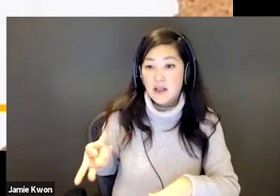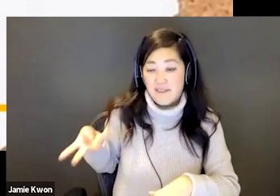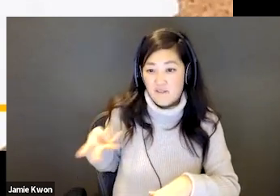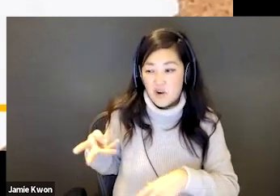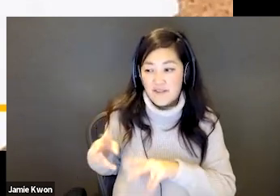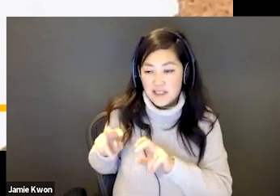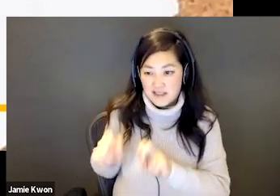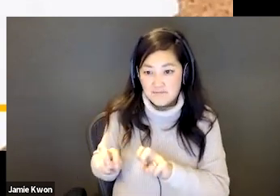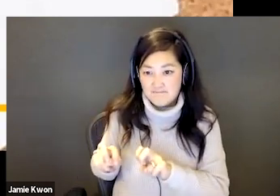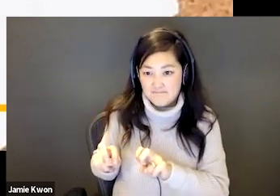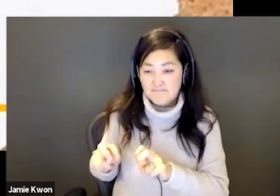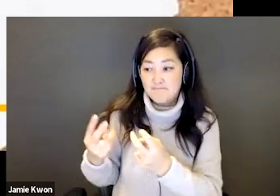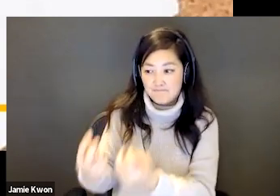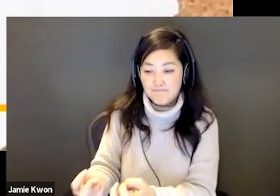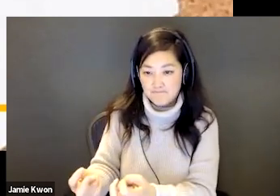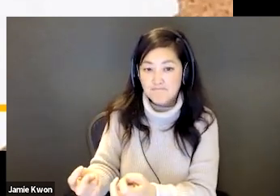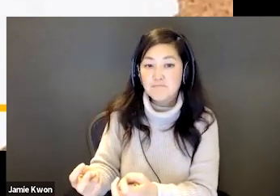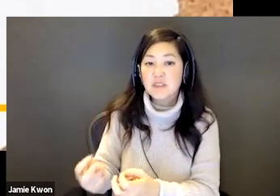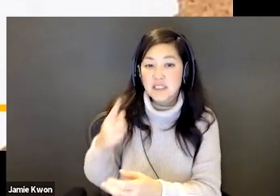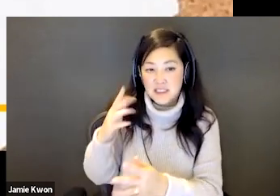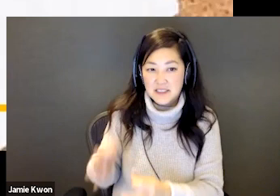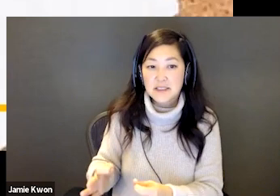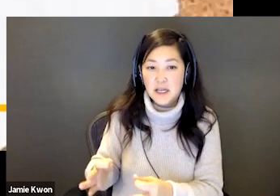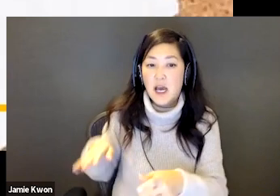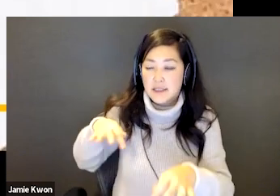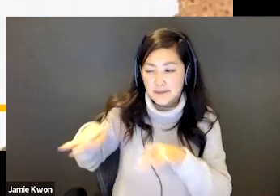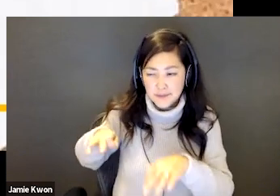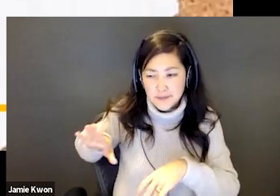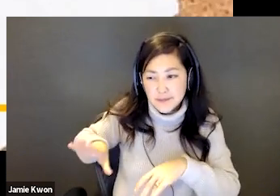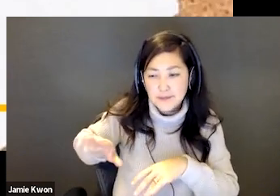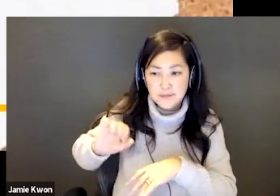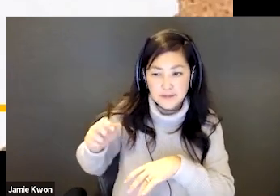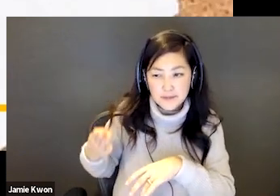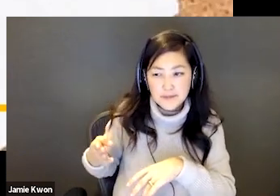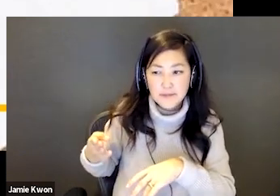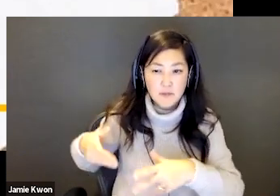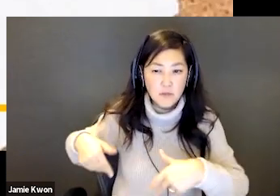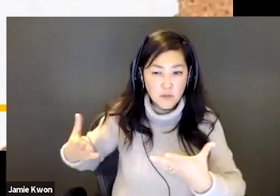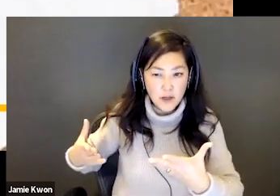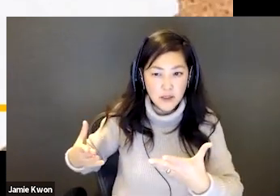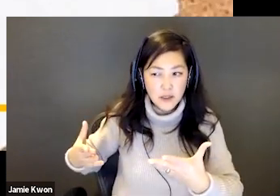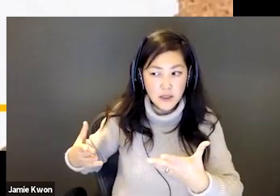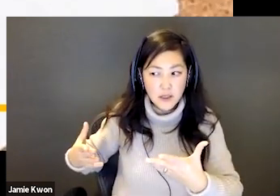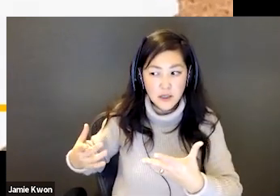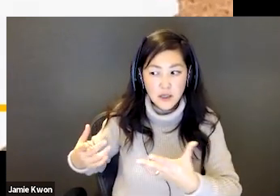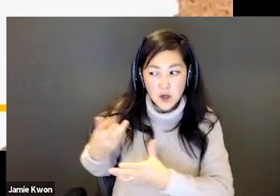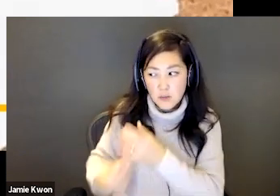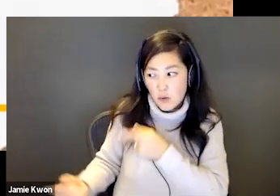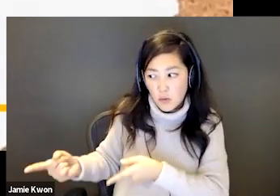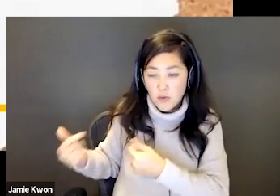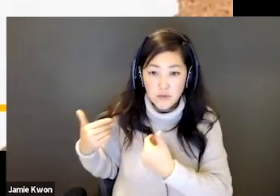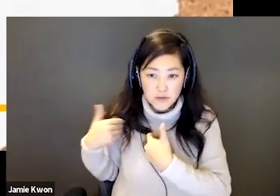saying, "We decided it was time to explain what your jobs entail." Now, we both had